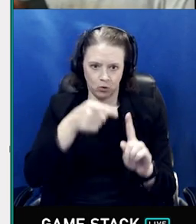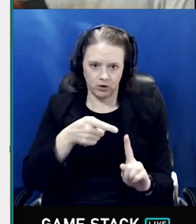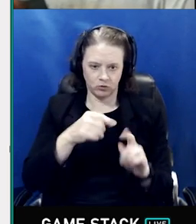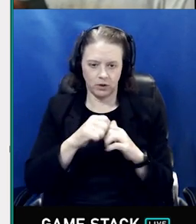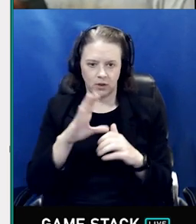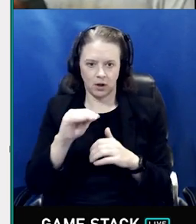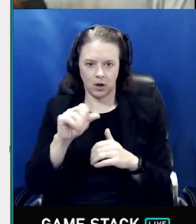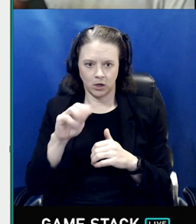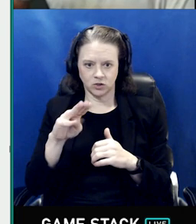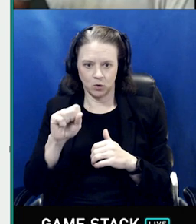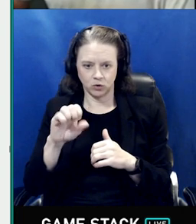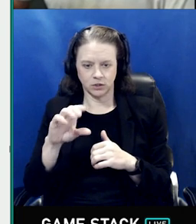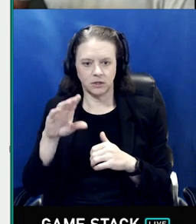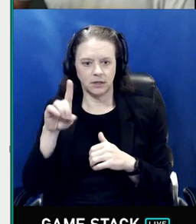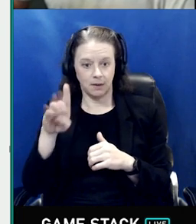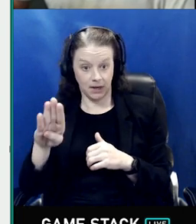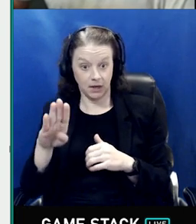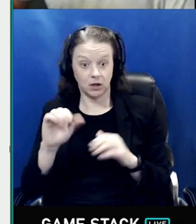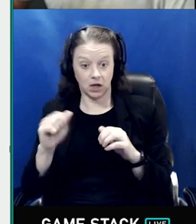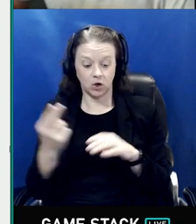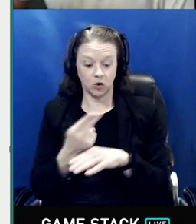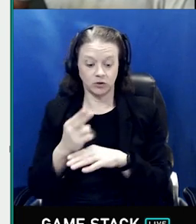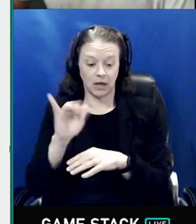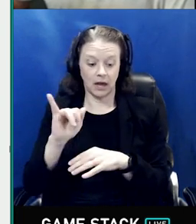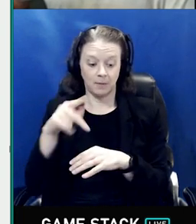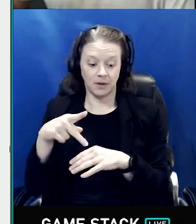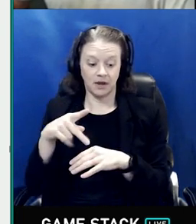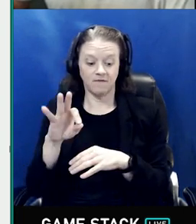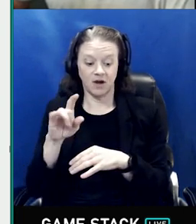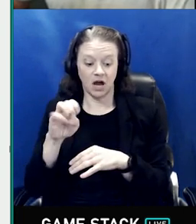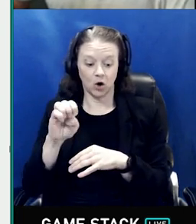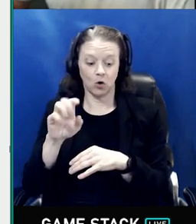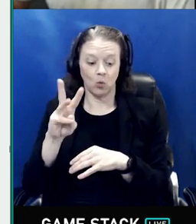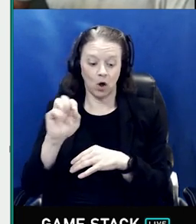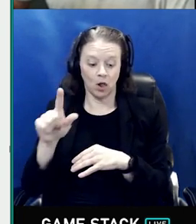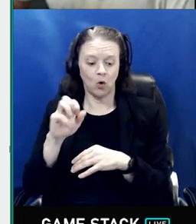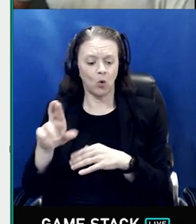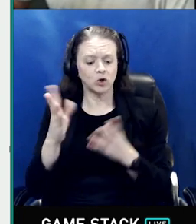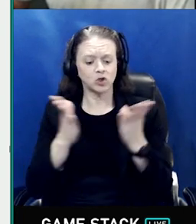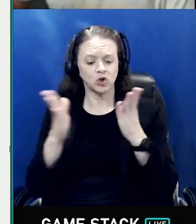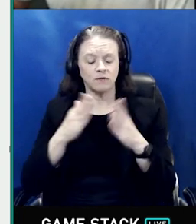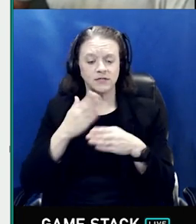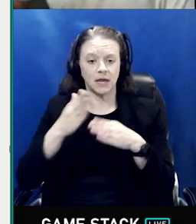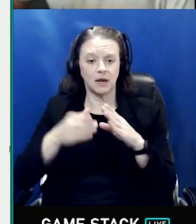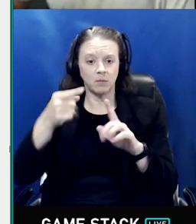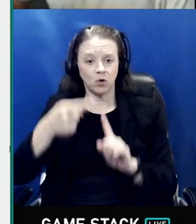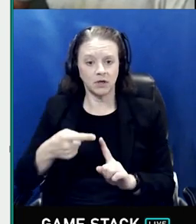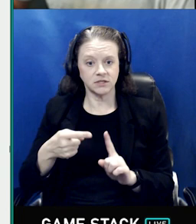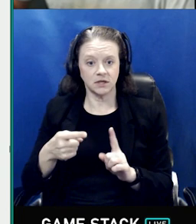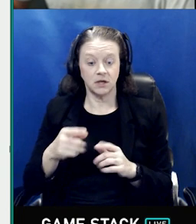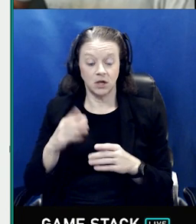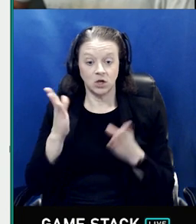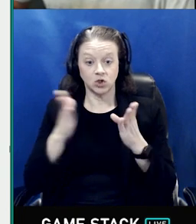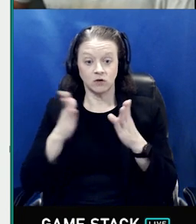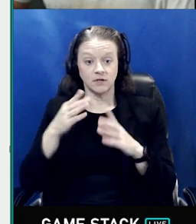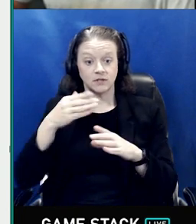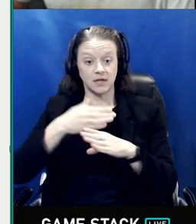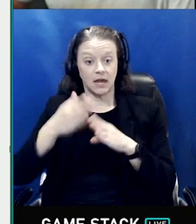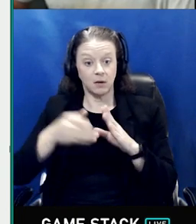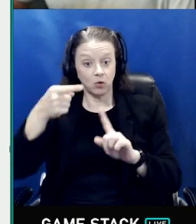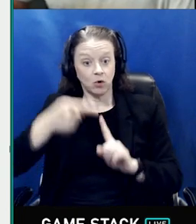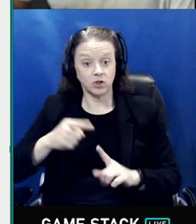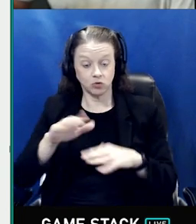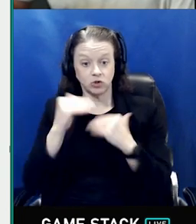firewall or service endpoints. Service endpoints restrict traffic to your Cosmos DB endpoint to only those from